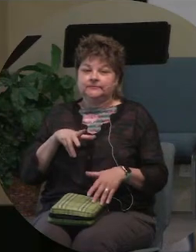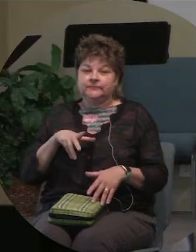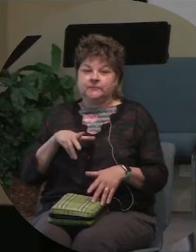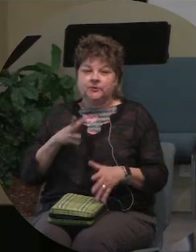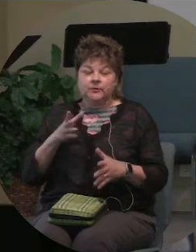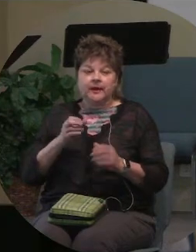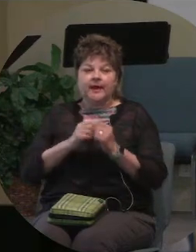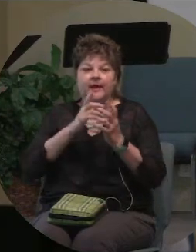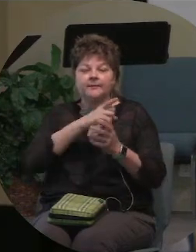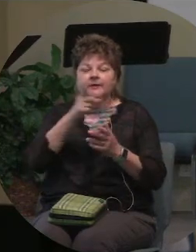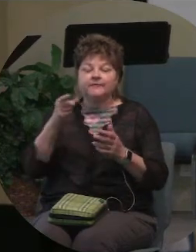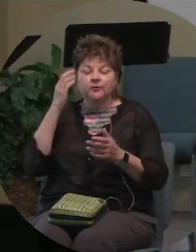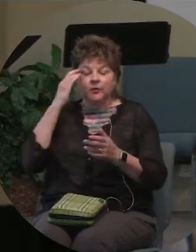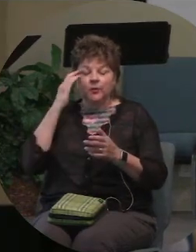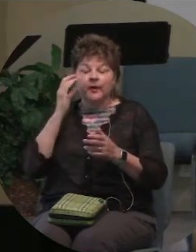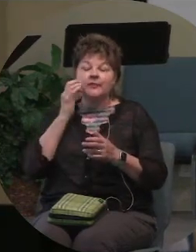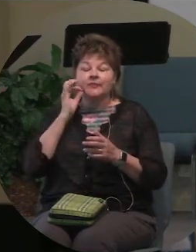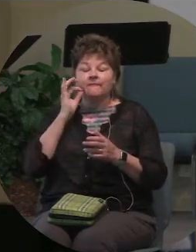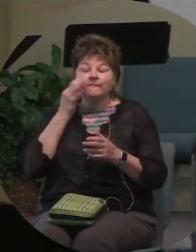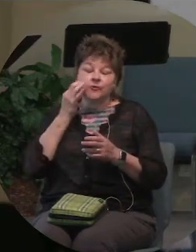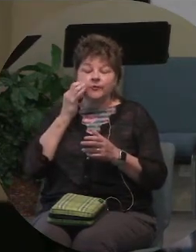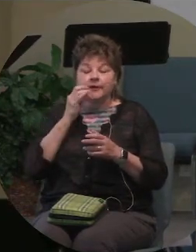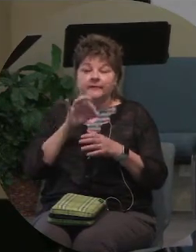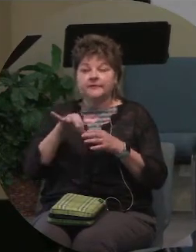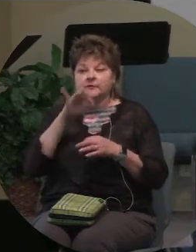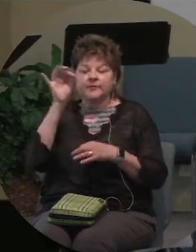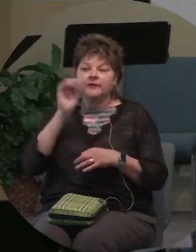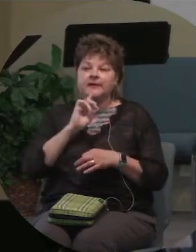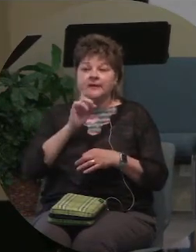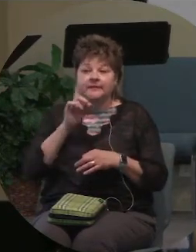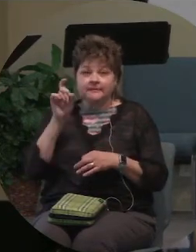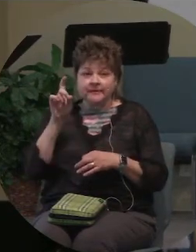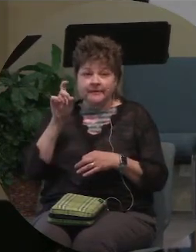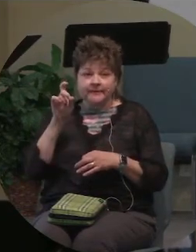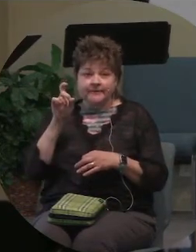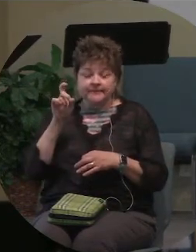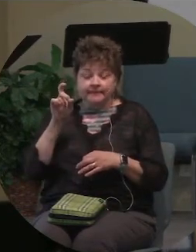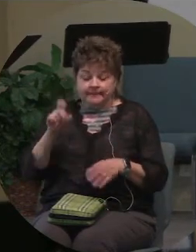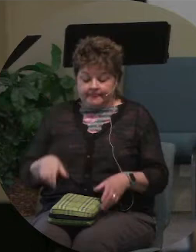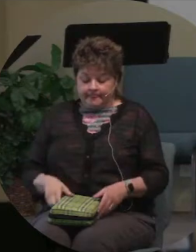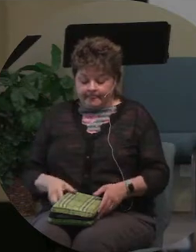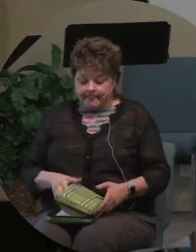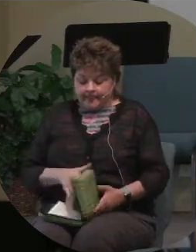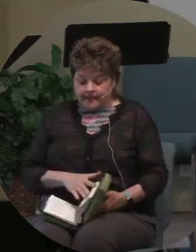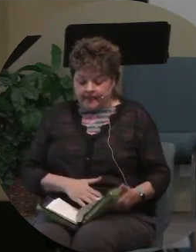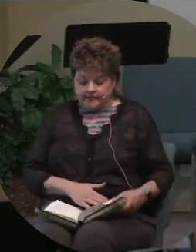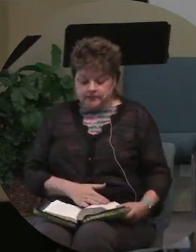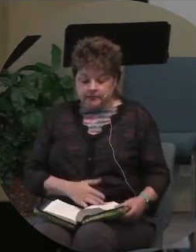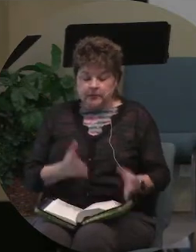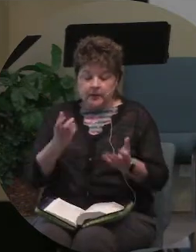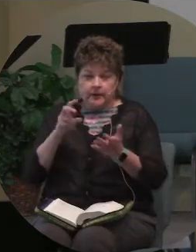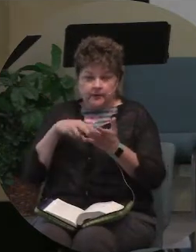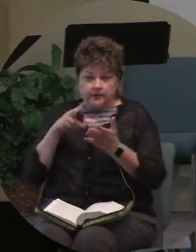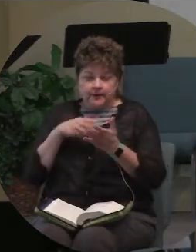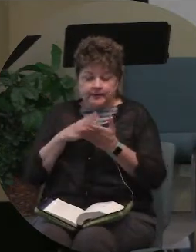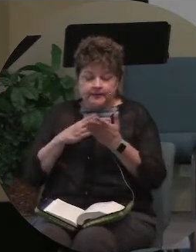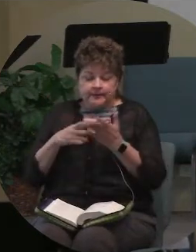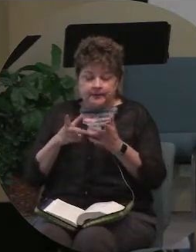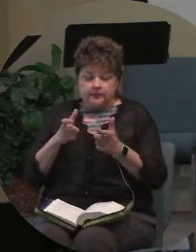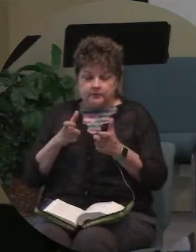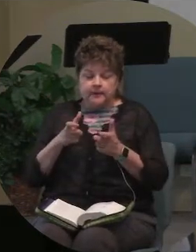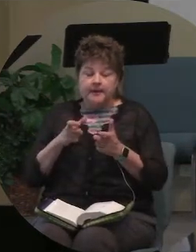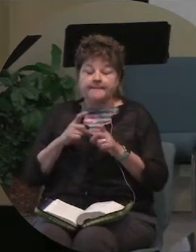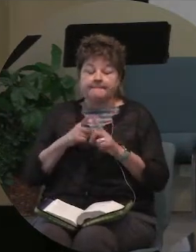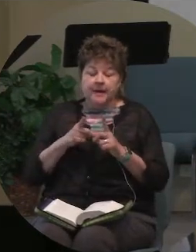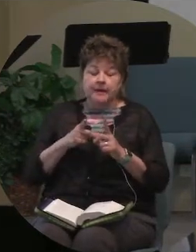Spirit is? Okay. I want to read something to you real quick, okay? But the fruit of